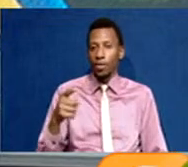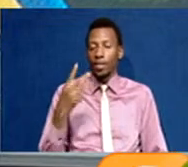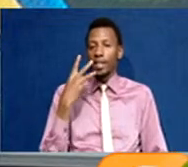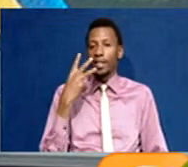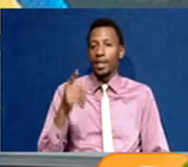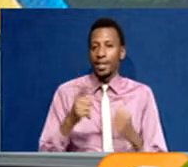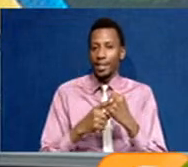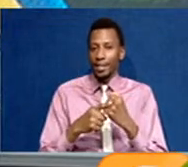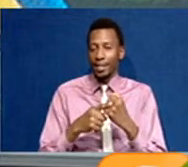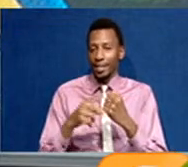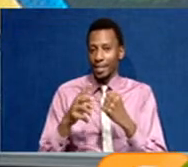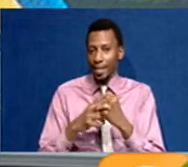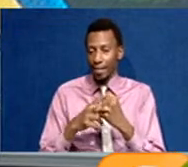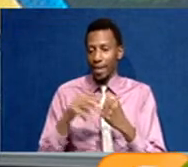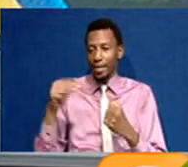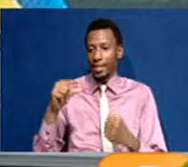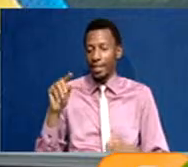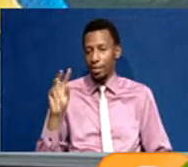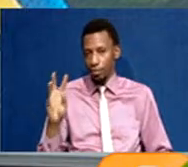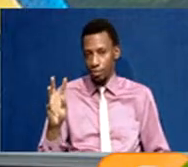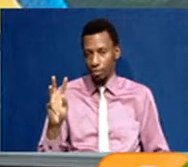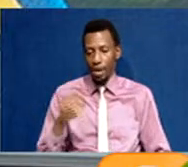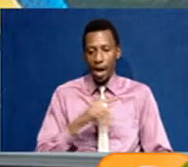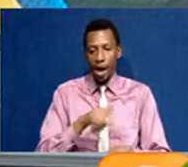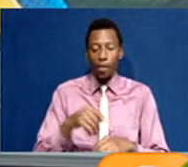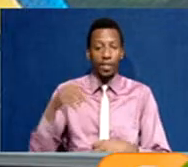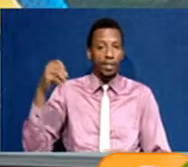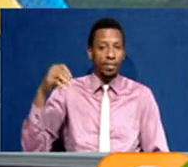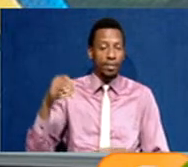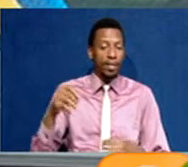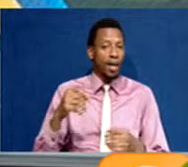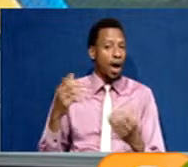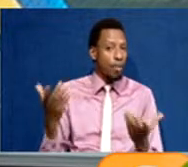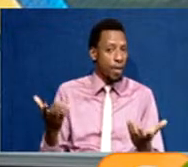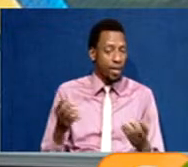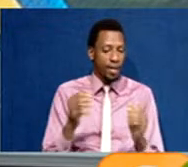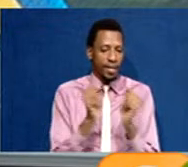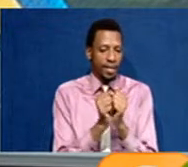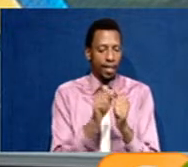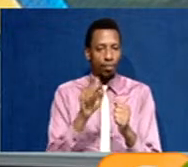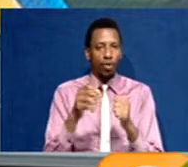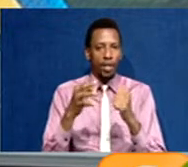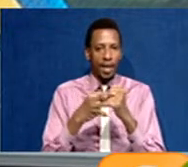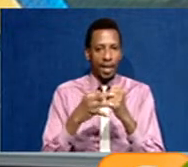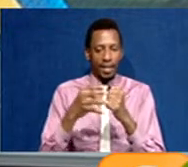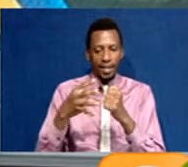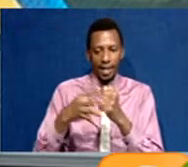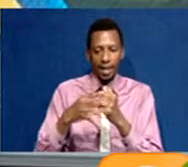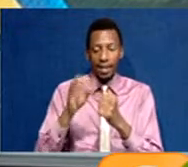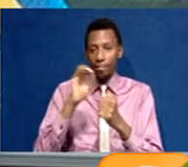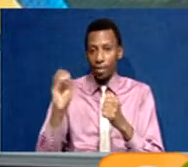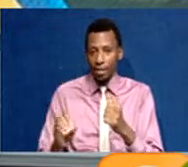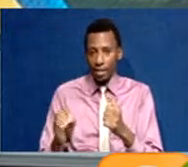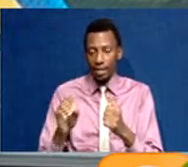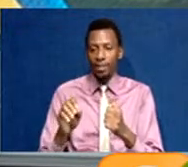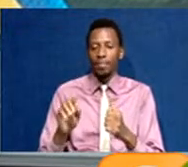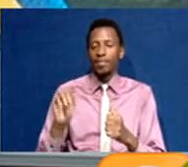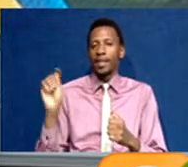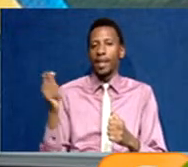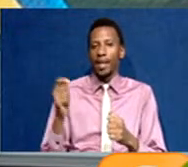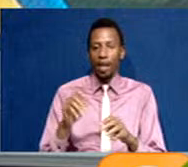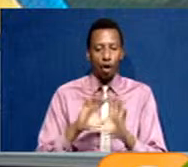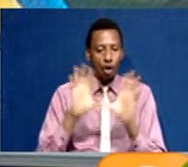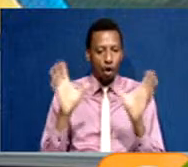1,367 gigawatt-hours of electricity, accounting for 10.89% of the national grid's total power